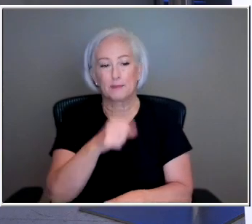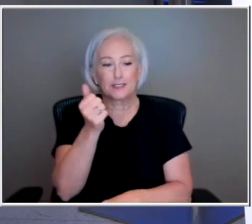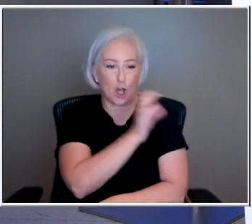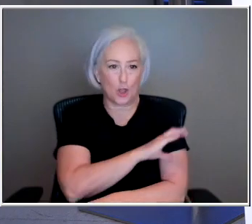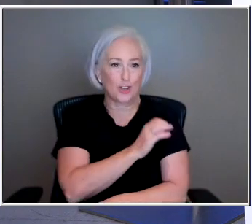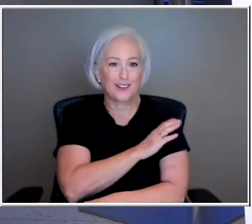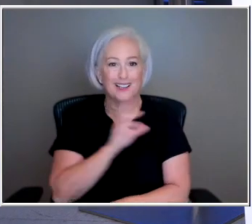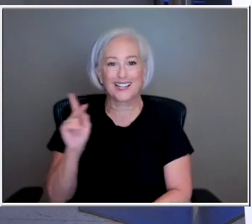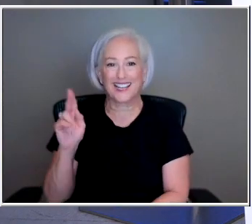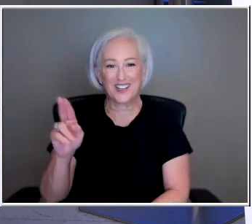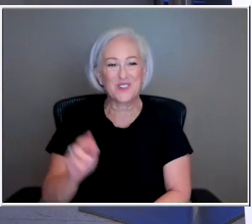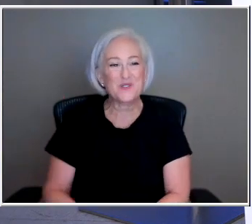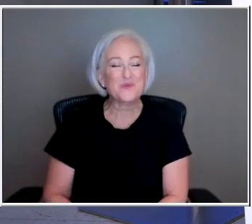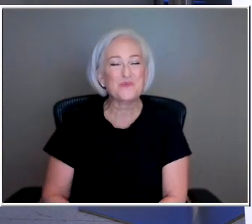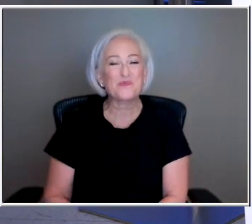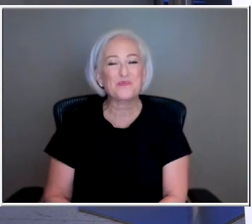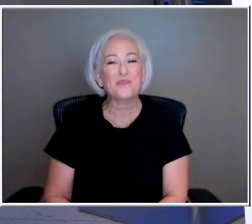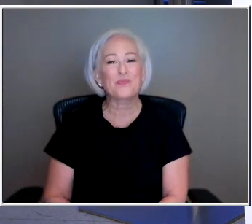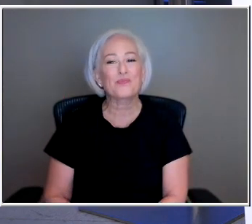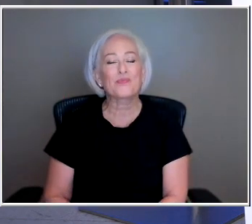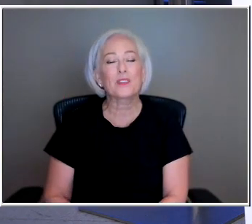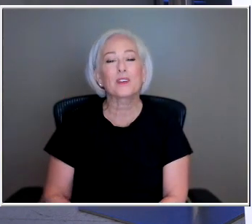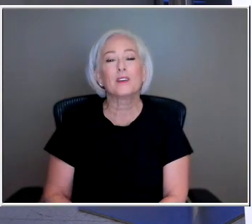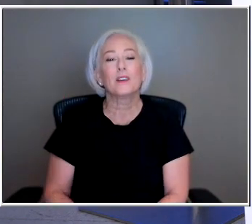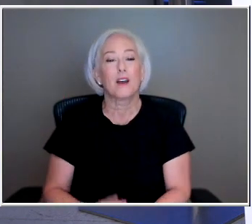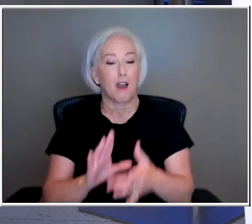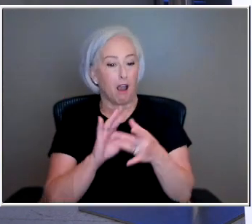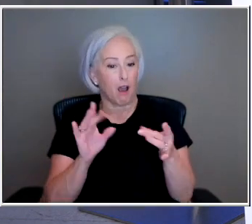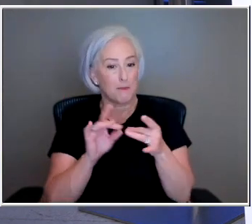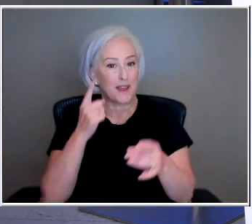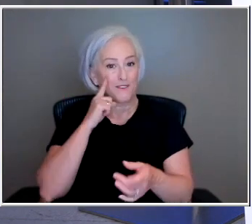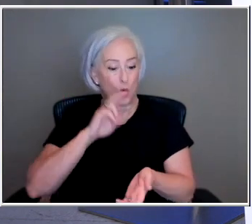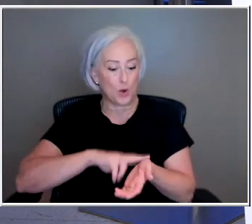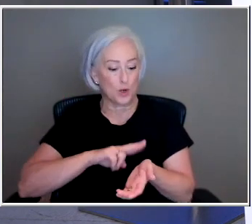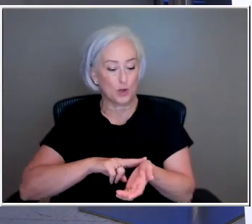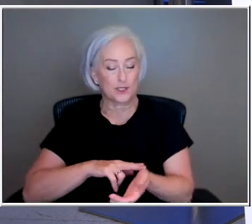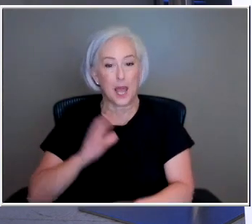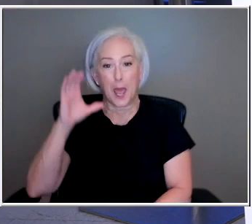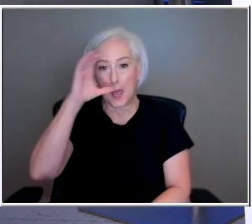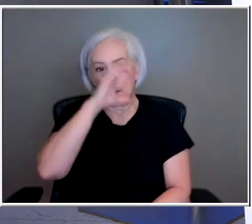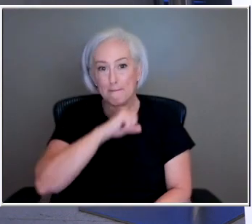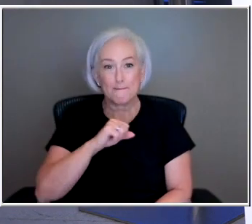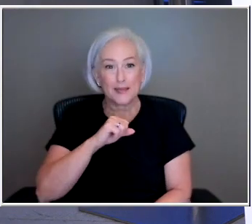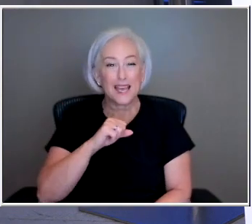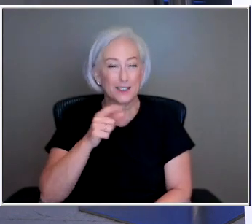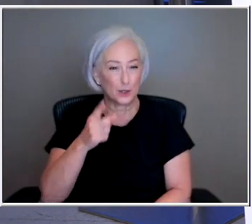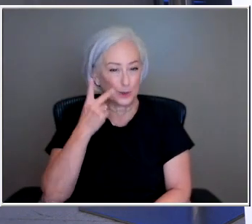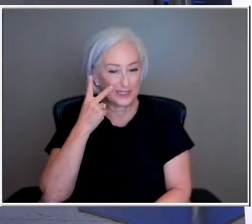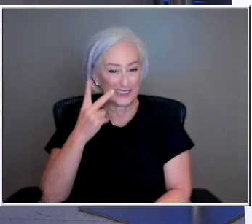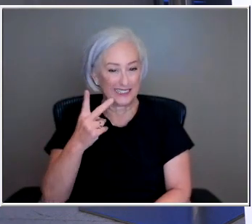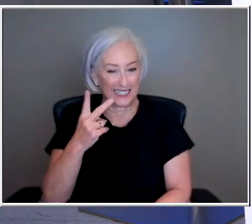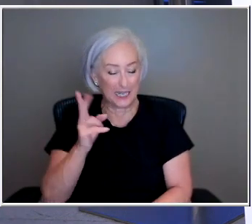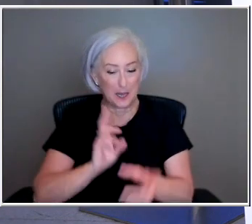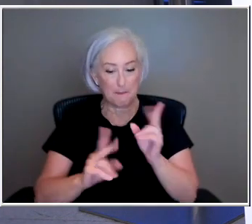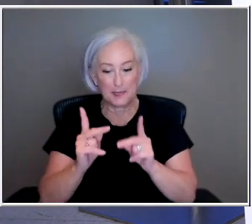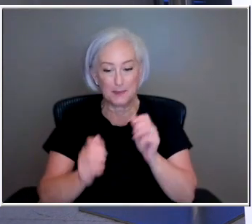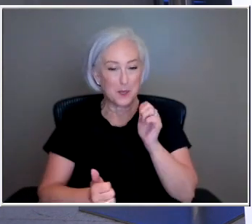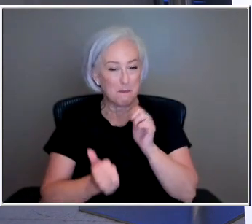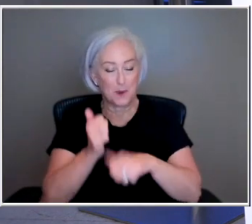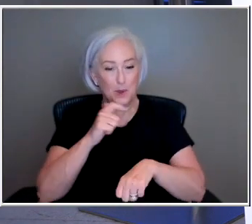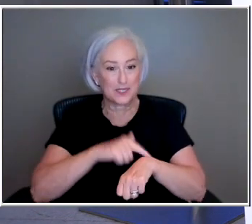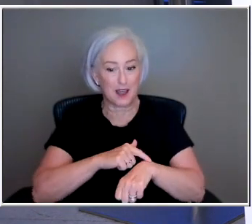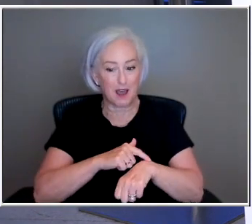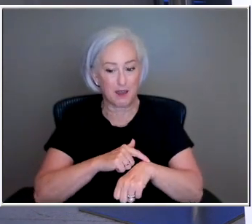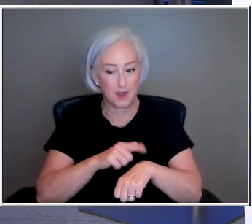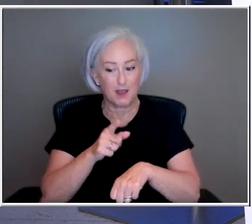and question for the nurses. I imagine you see people all the time at their most scared moments. Nothing's more scary than when your child is in danger